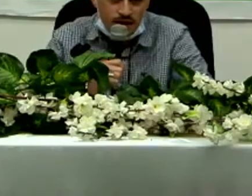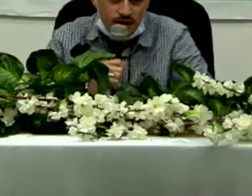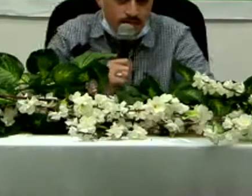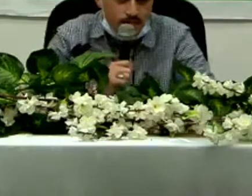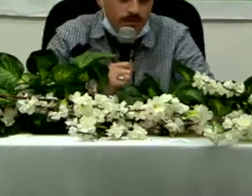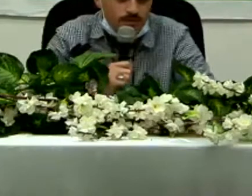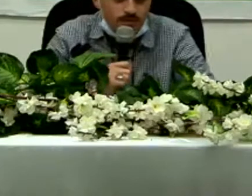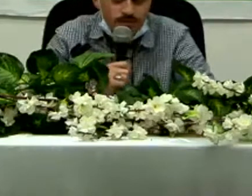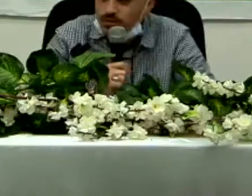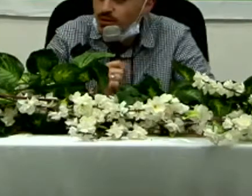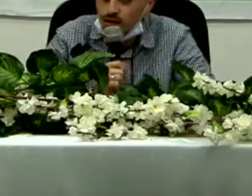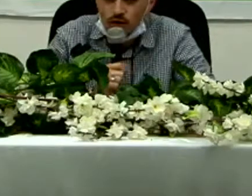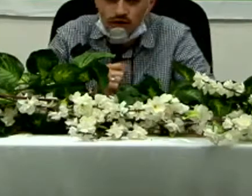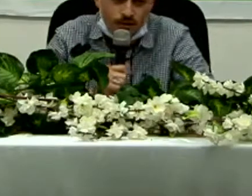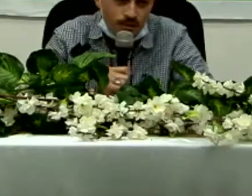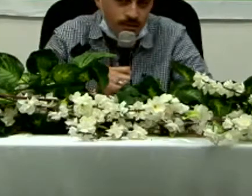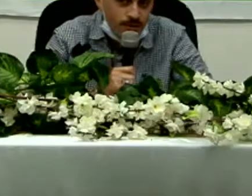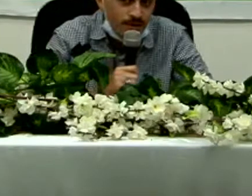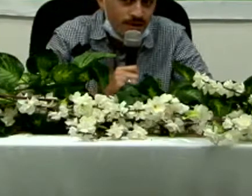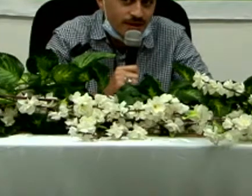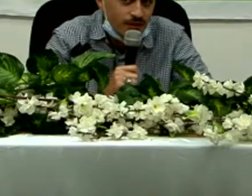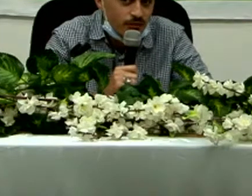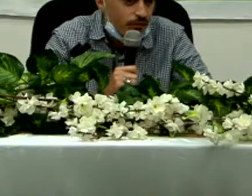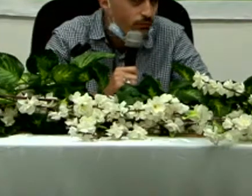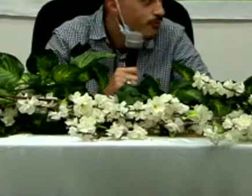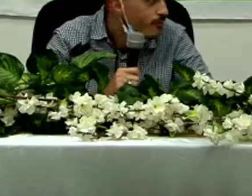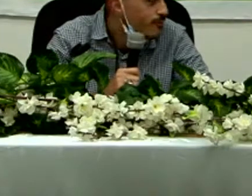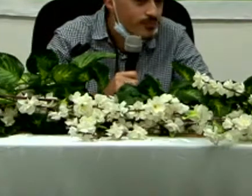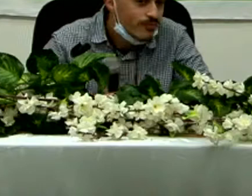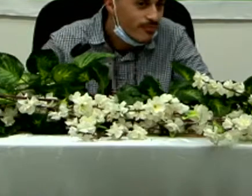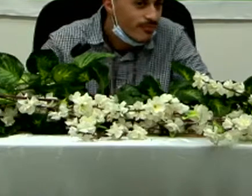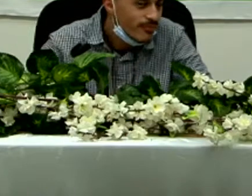Any knackies? One, two. It's a long shot, but any knackies?